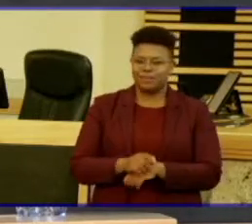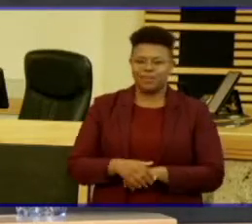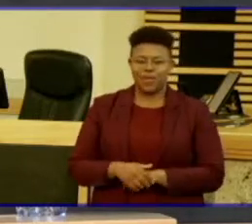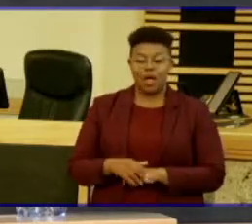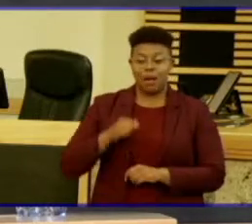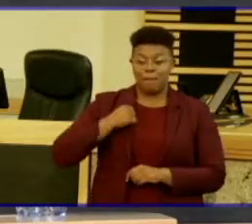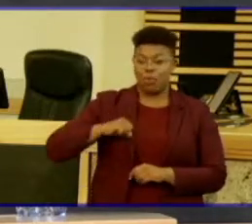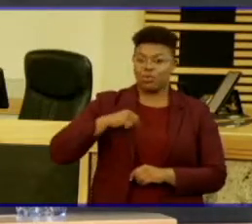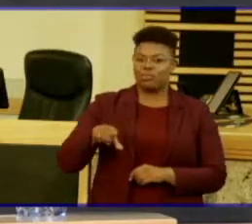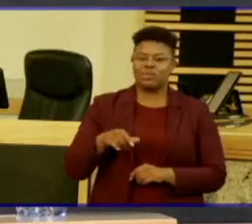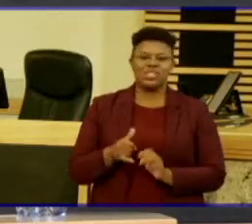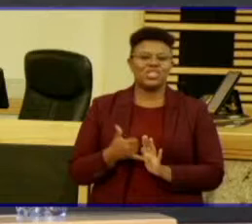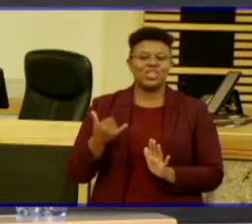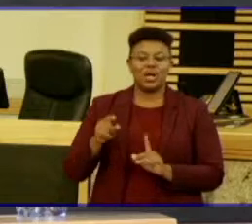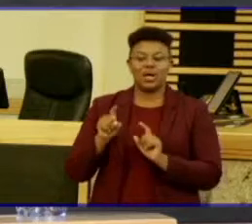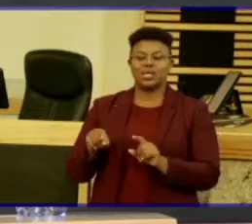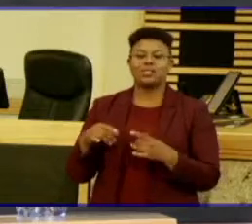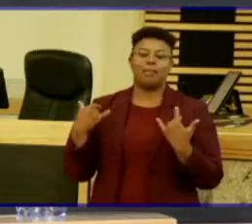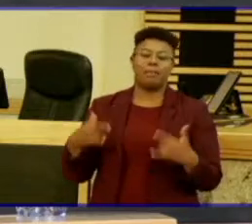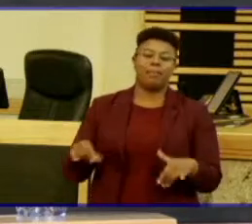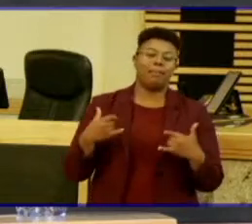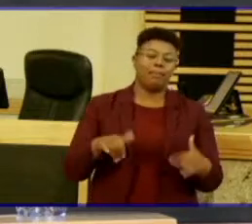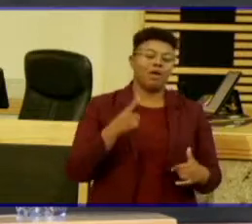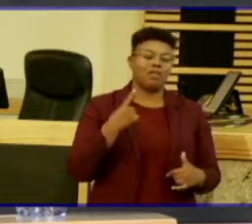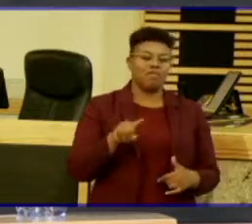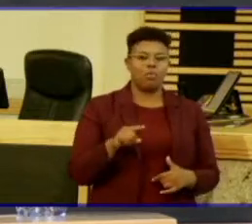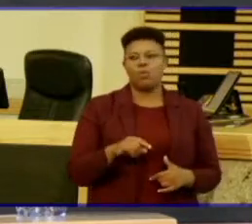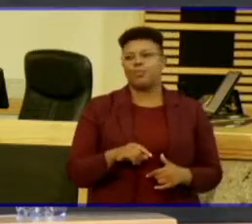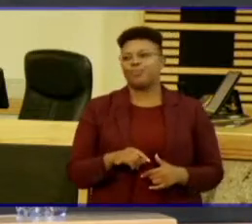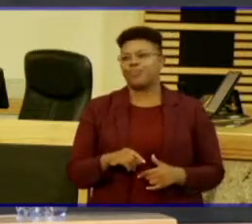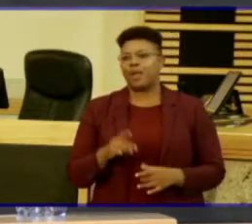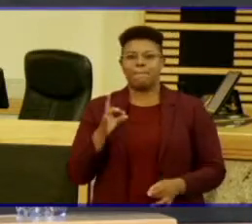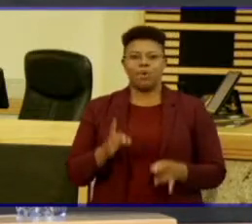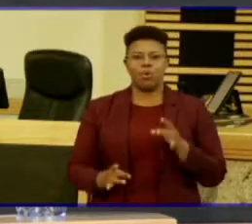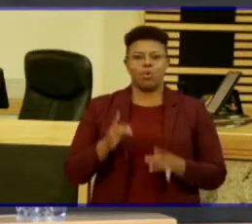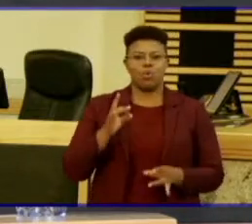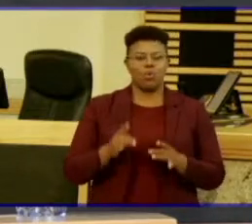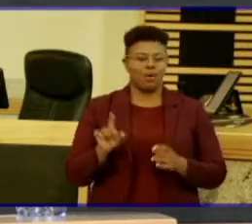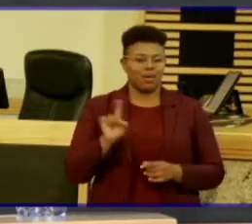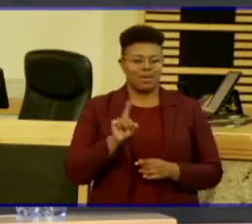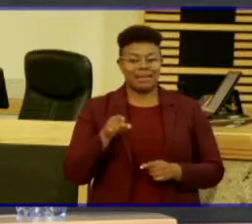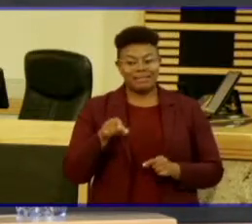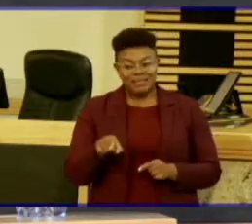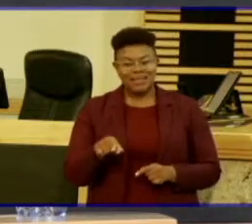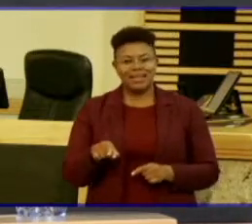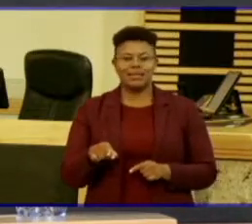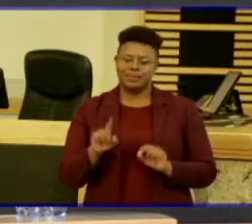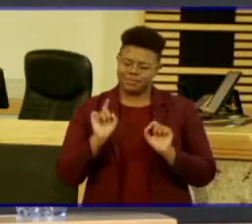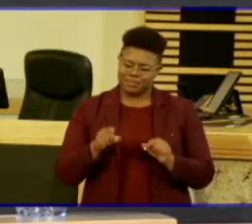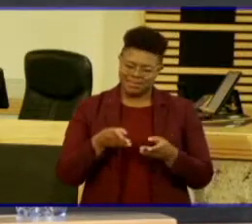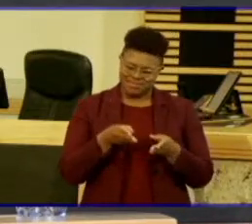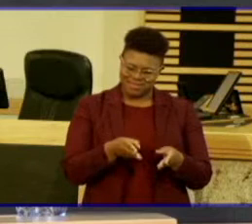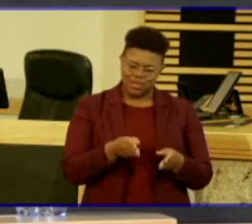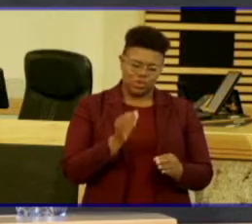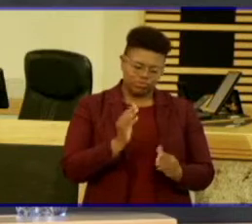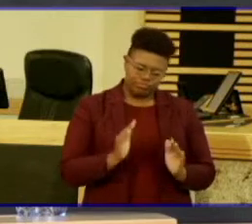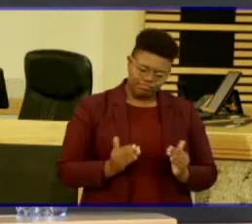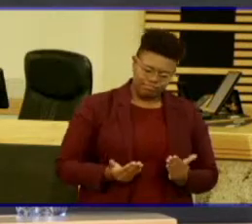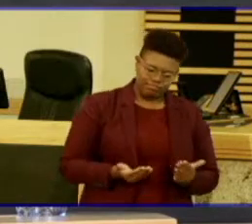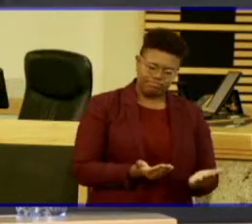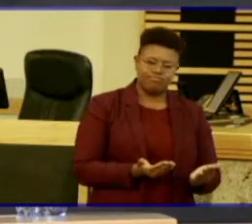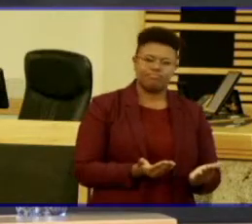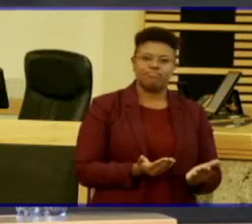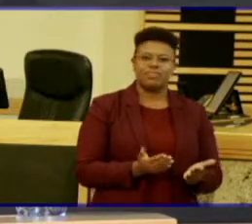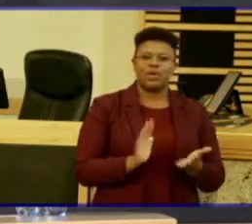Omasipala ayisosigqubu sepolitiki. Omasipala benzelwe ukusa inkonzo ebantwini.